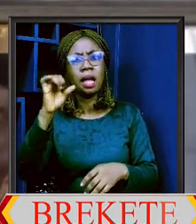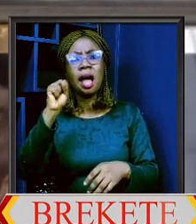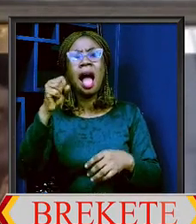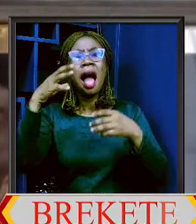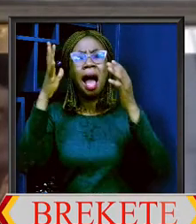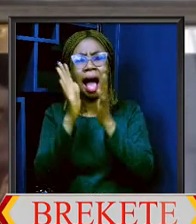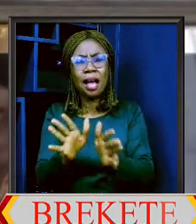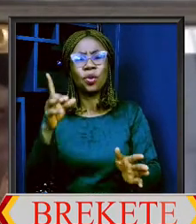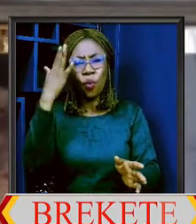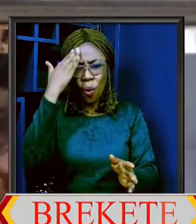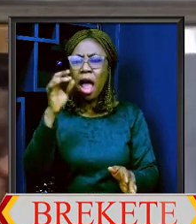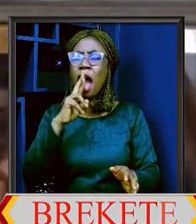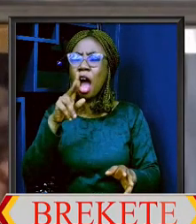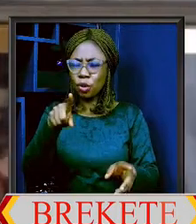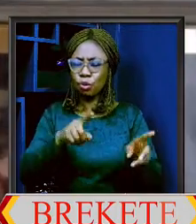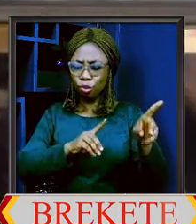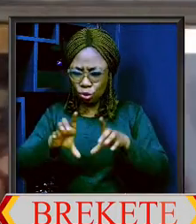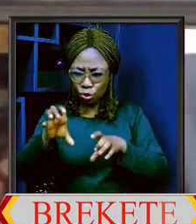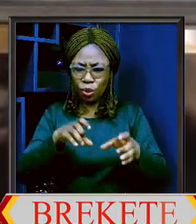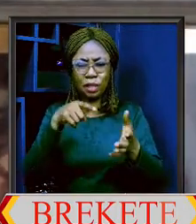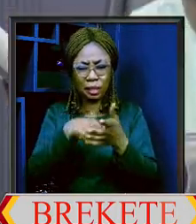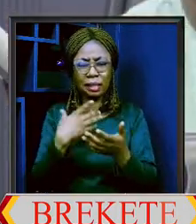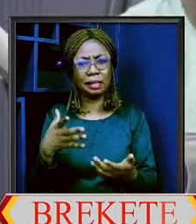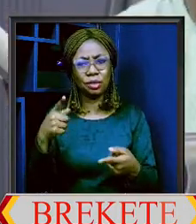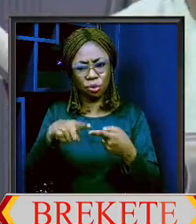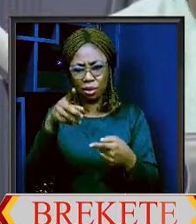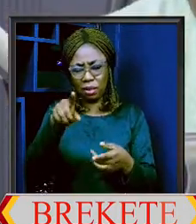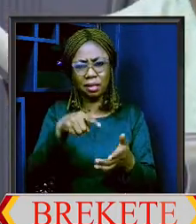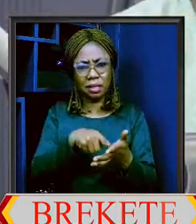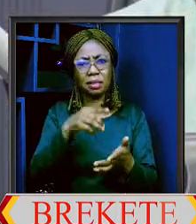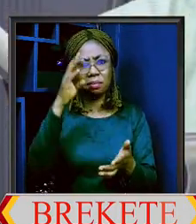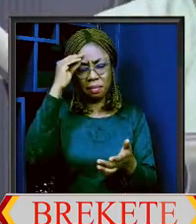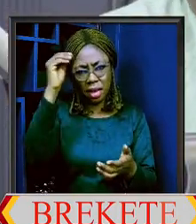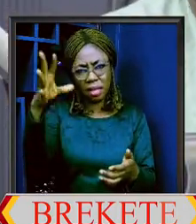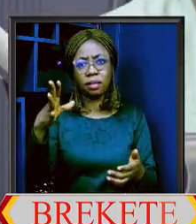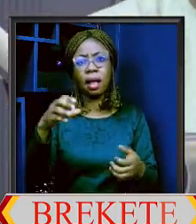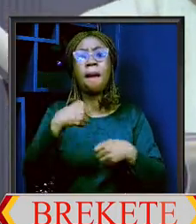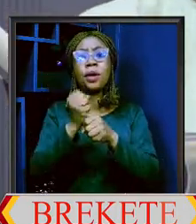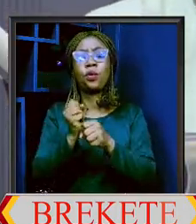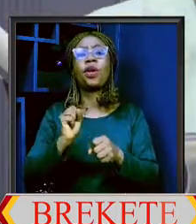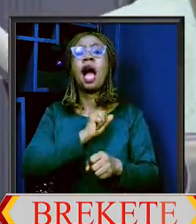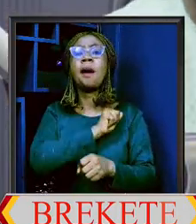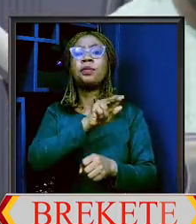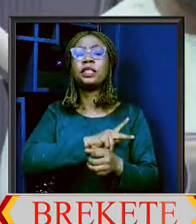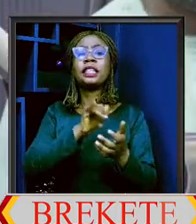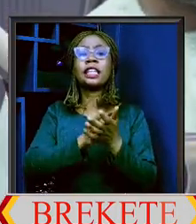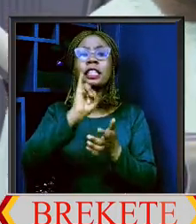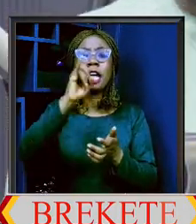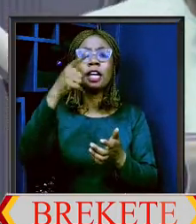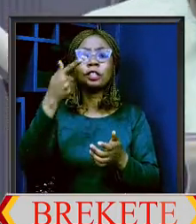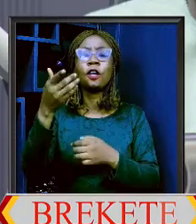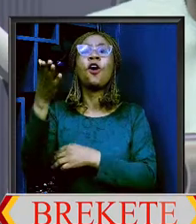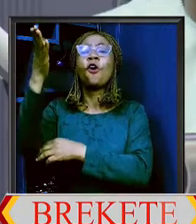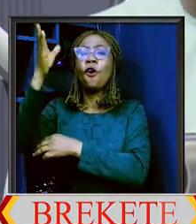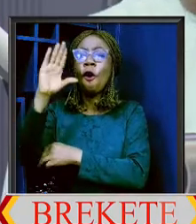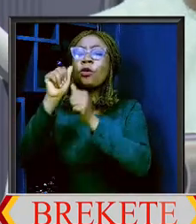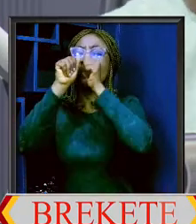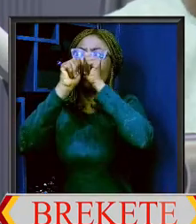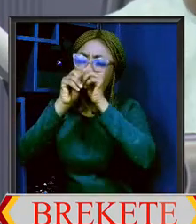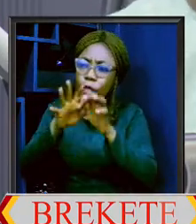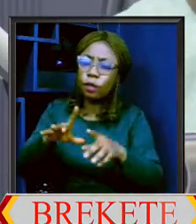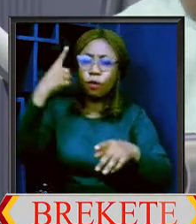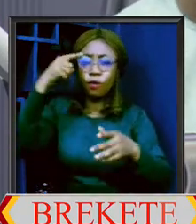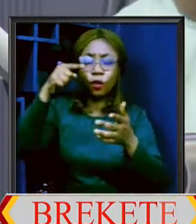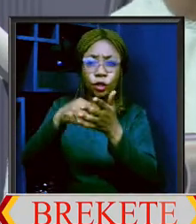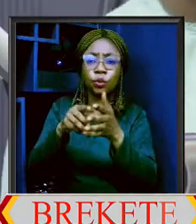doing this today oh let's appreciate igp adamu Muhammad oh may God bless him for this one when he do